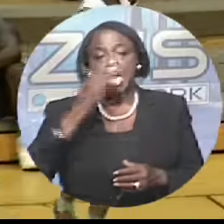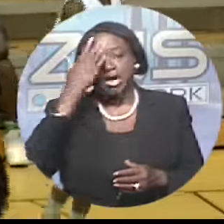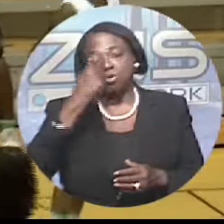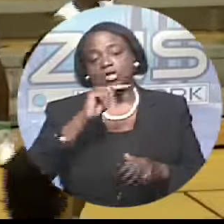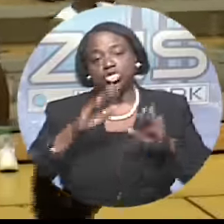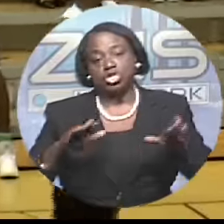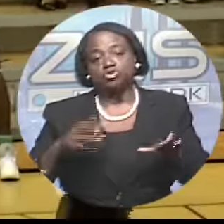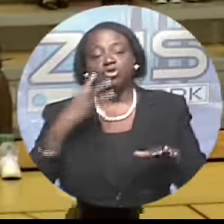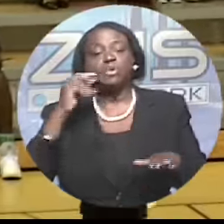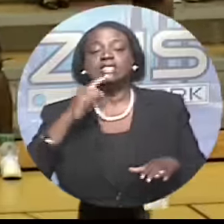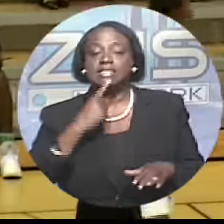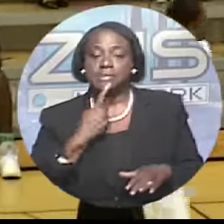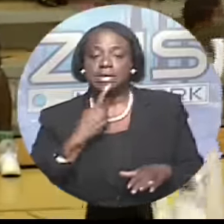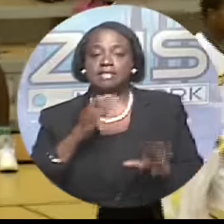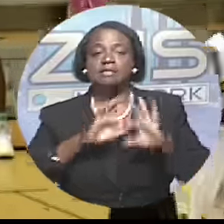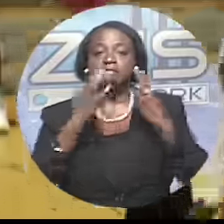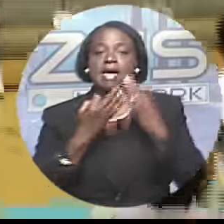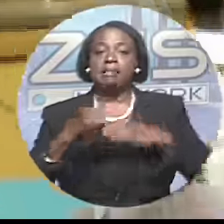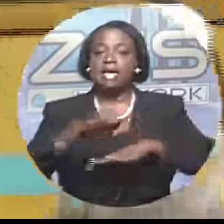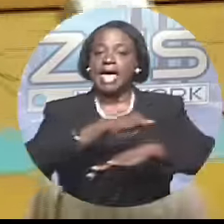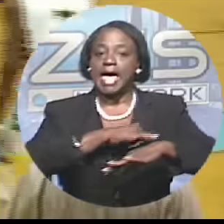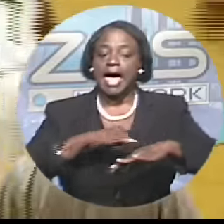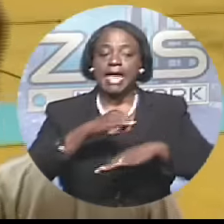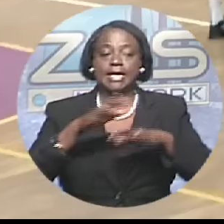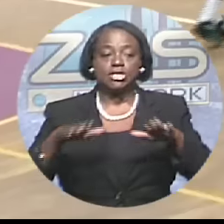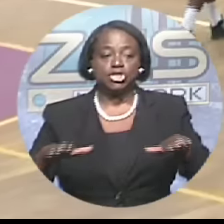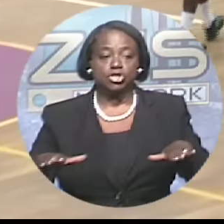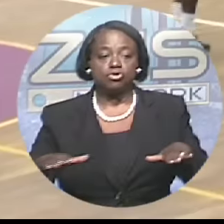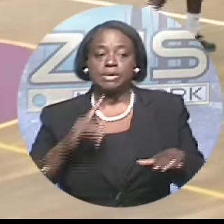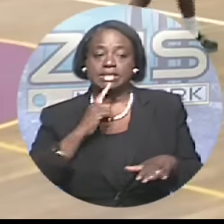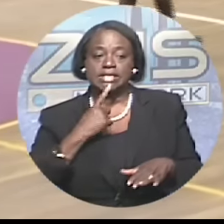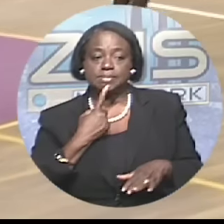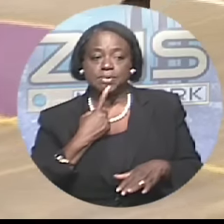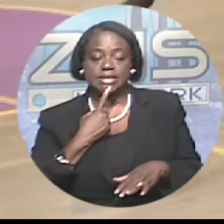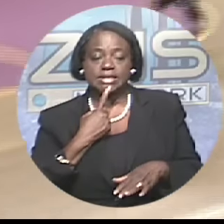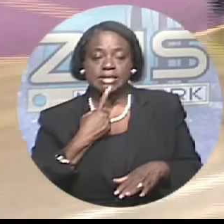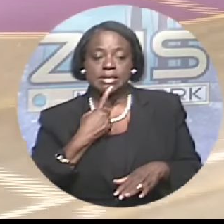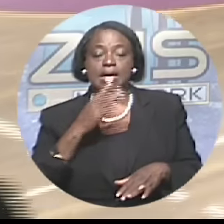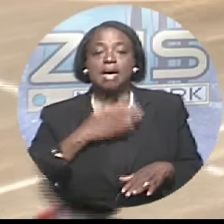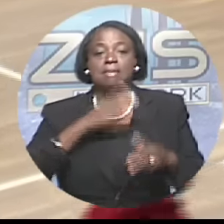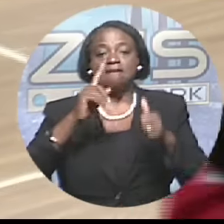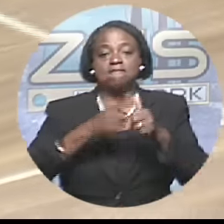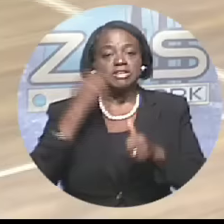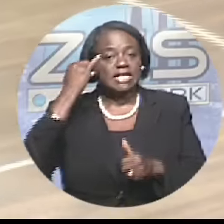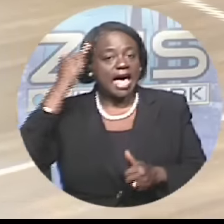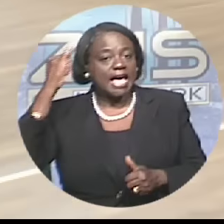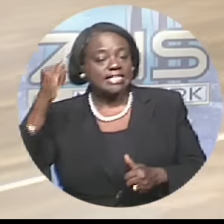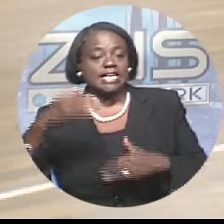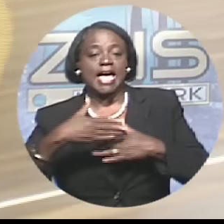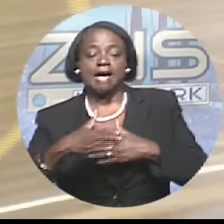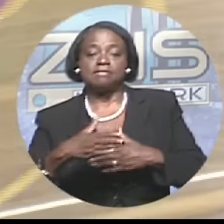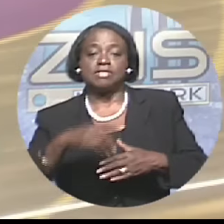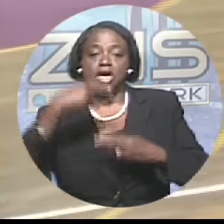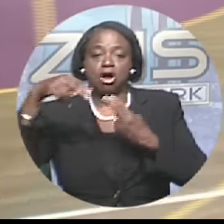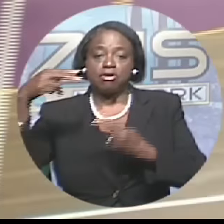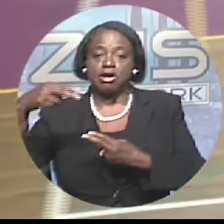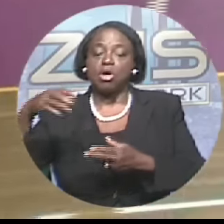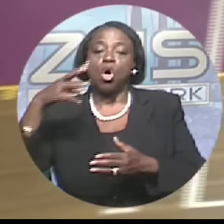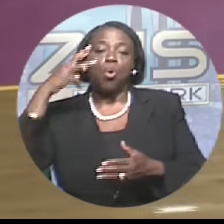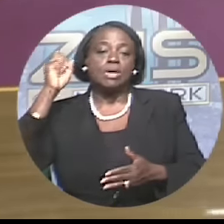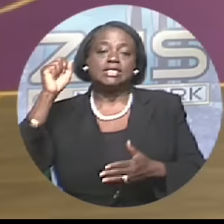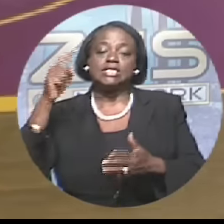are disappointed, the Family Island kids, you know, because my first idea after the hurricane was to cancel